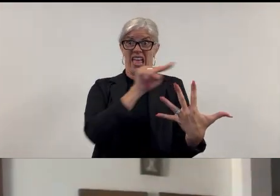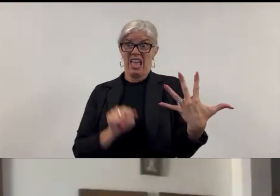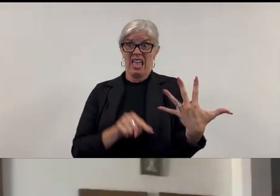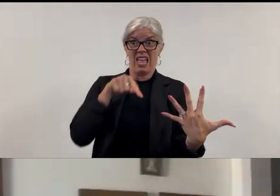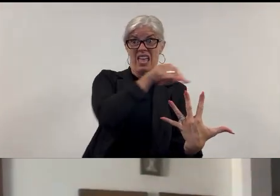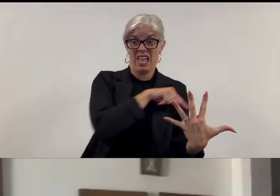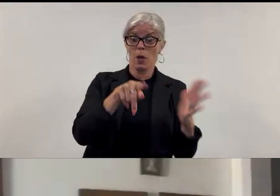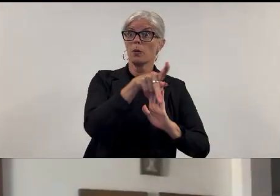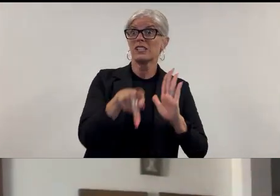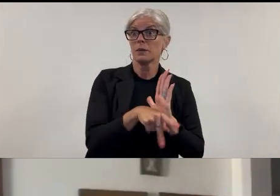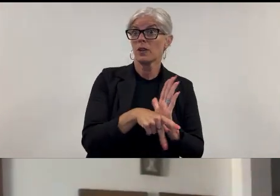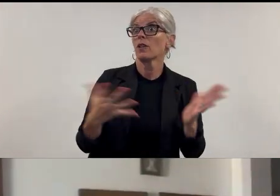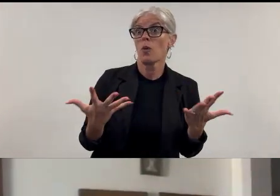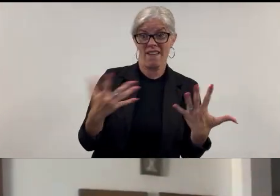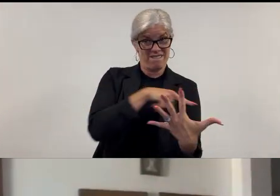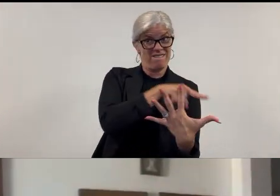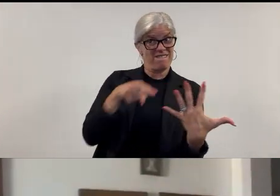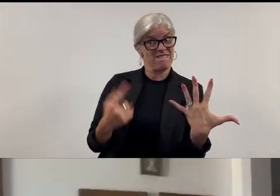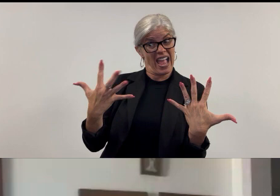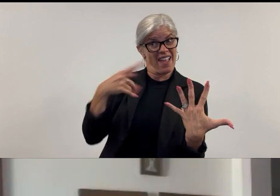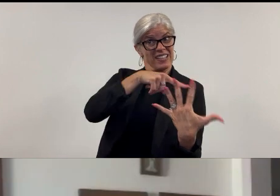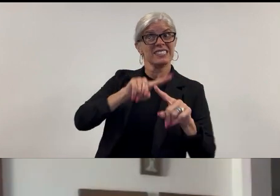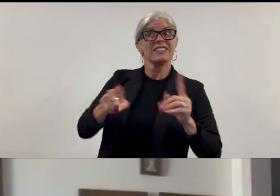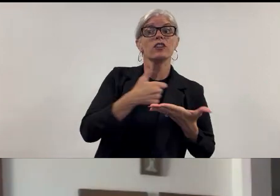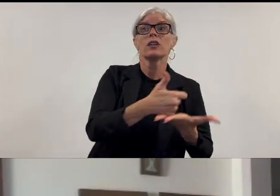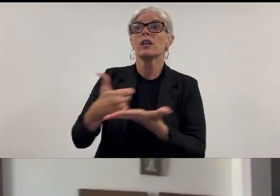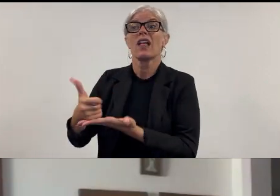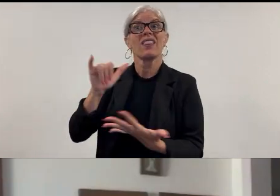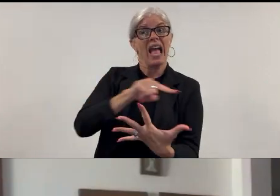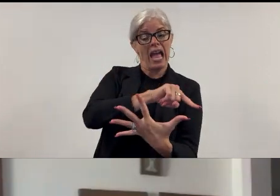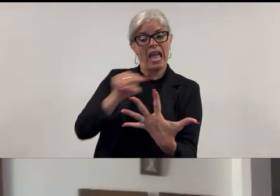the therapist or the clinician, to apply them. But they,